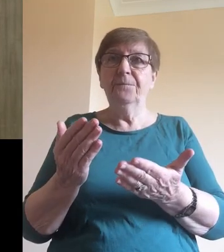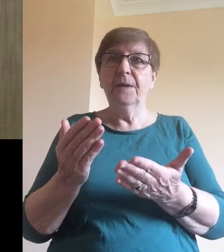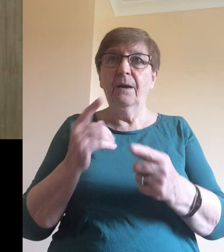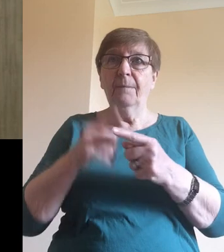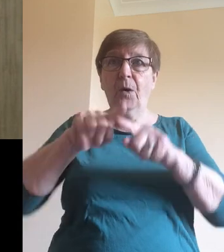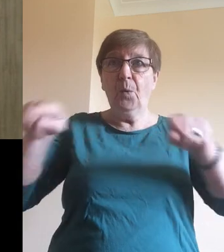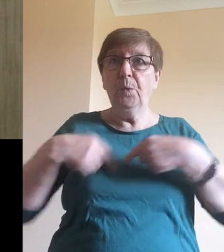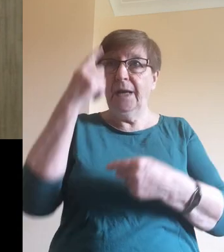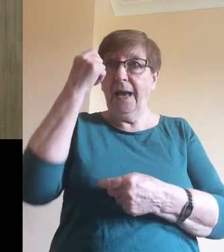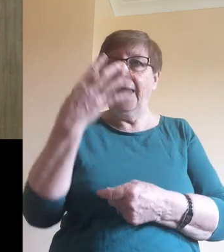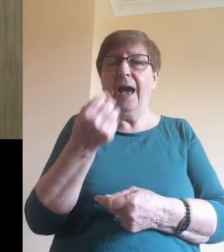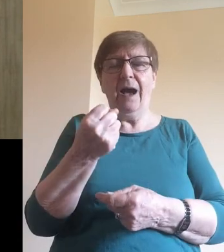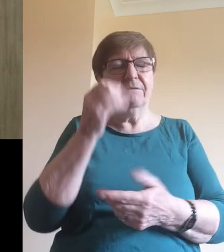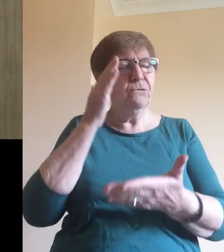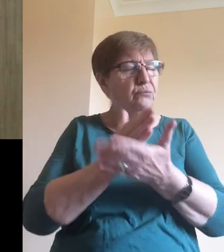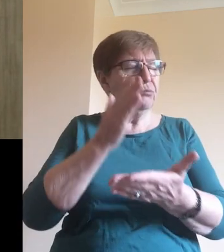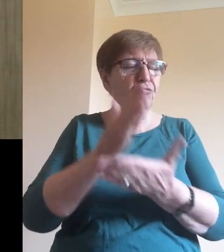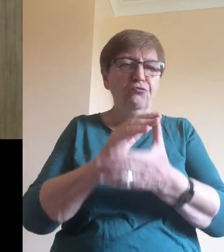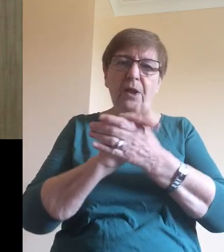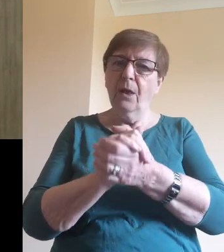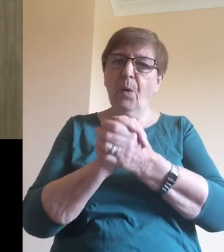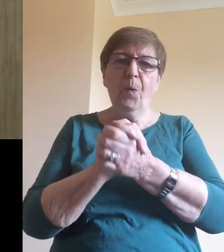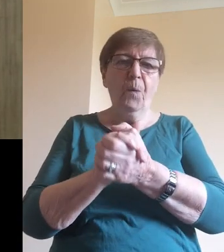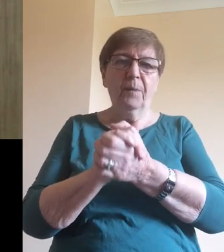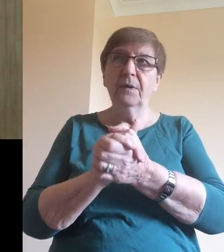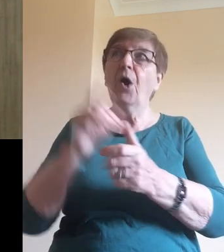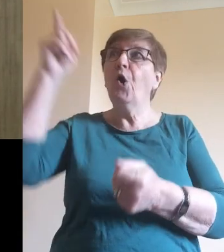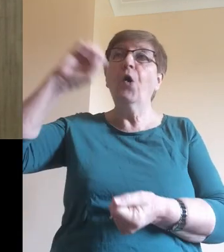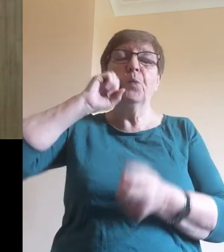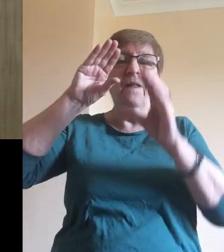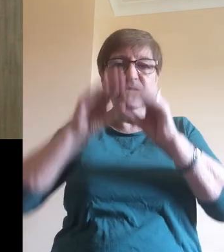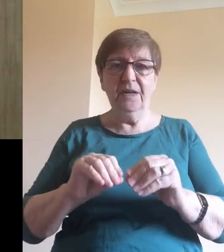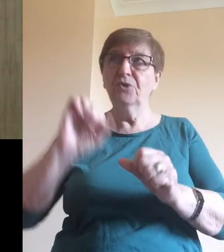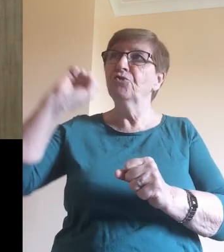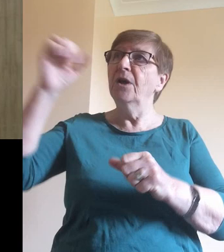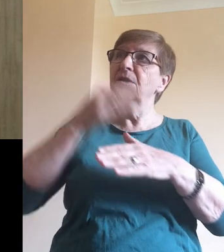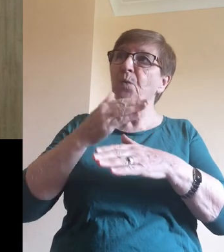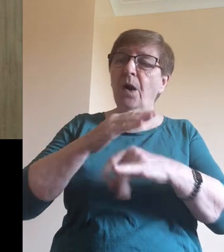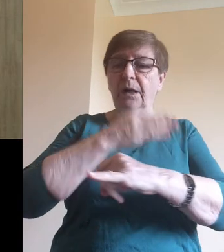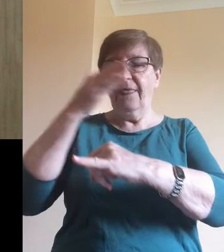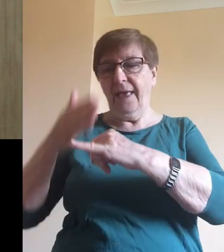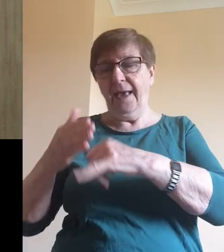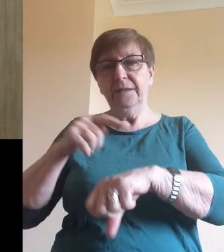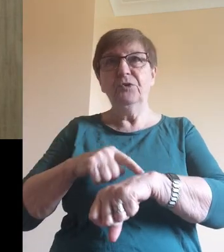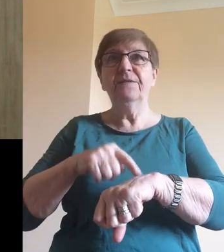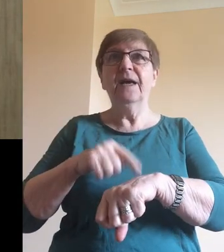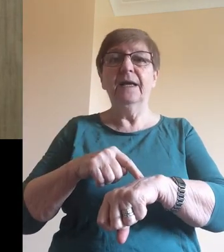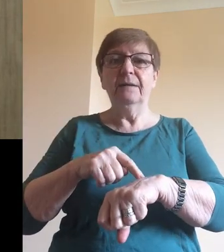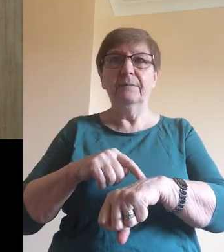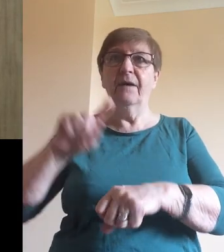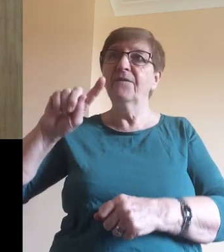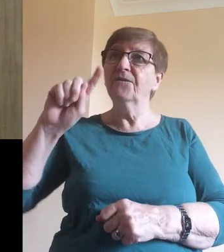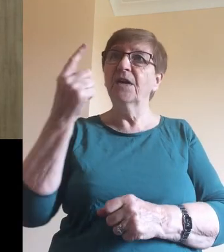But we can have real solid hope for their completion at the end of time. The first day